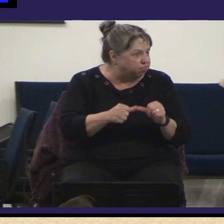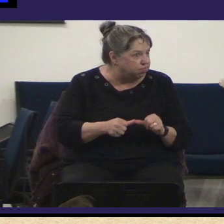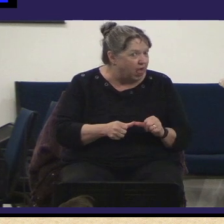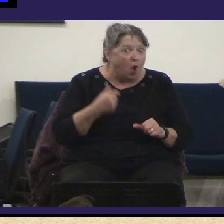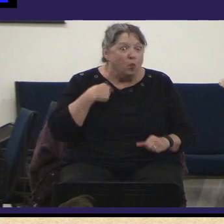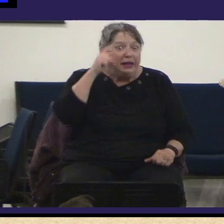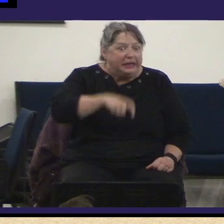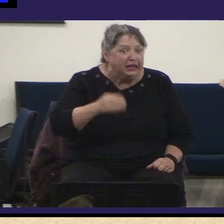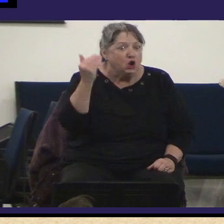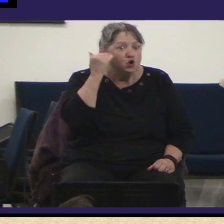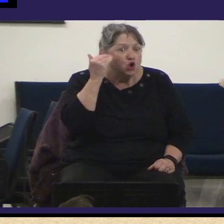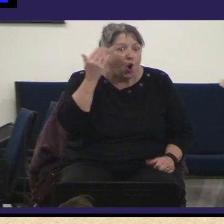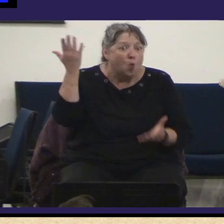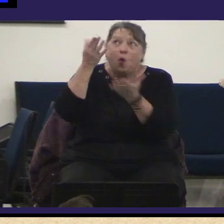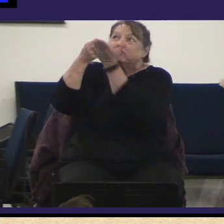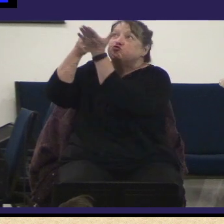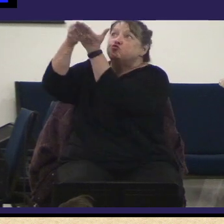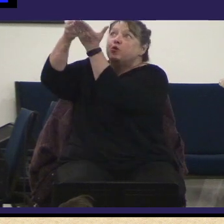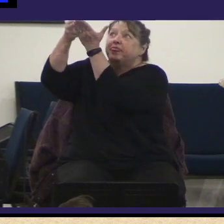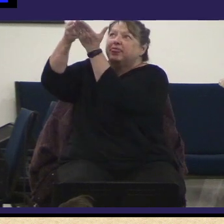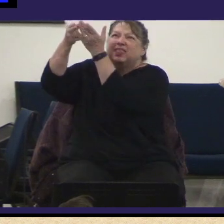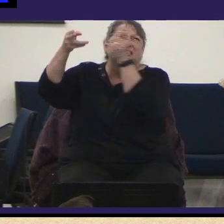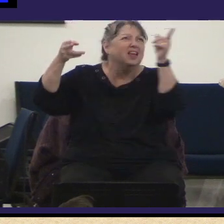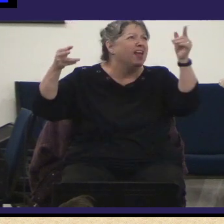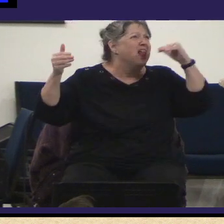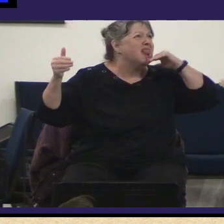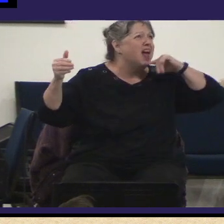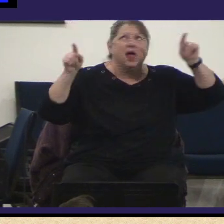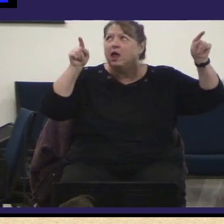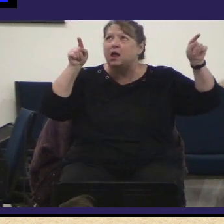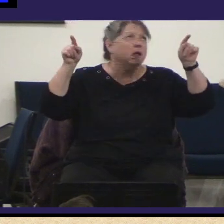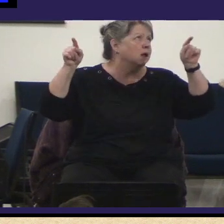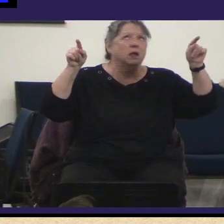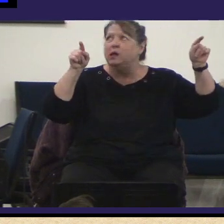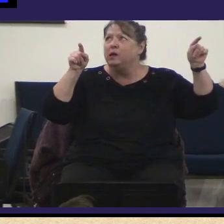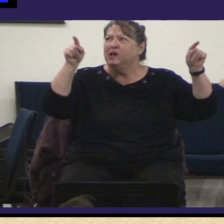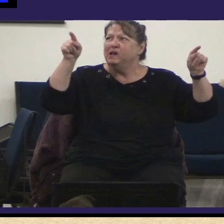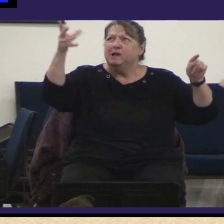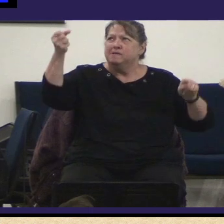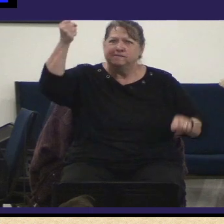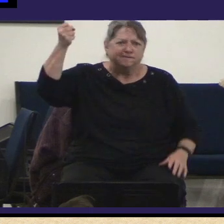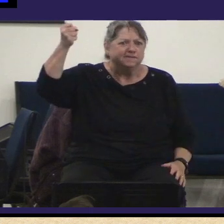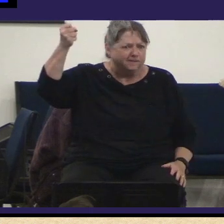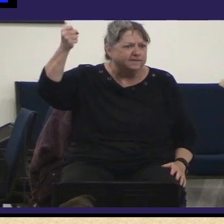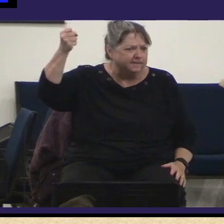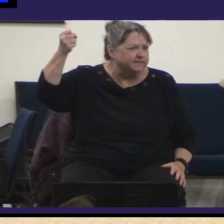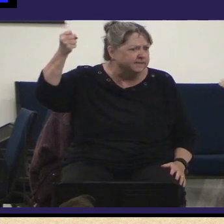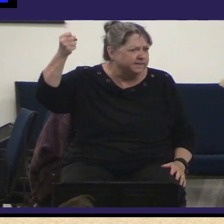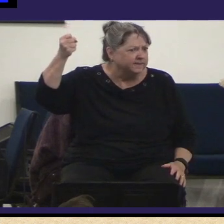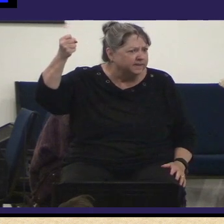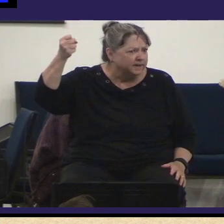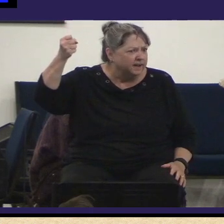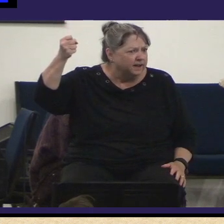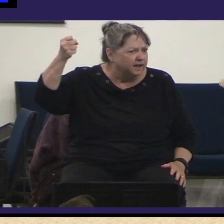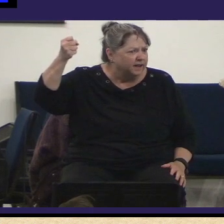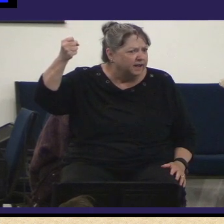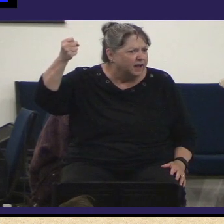know what God said in his word about who you are, why you are, and whose you